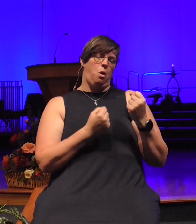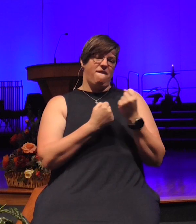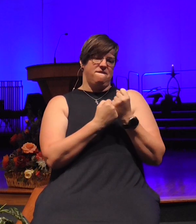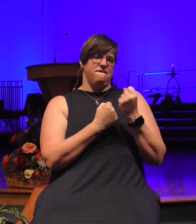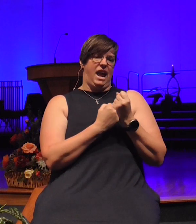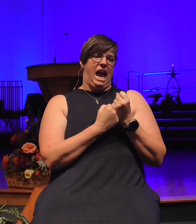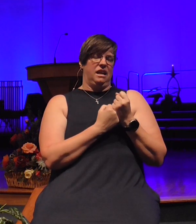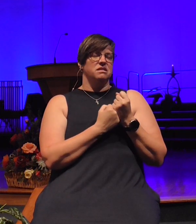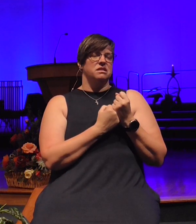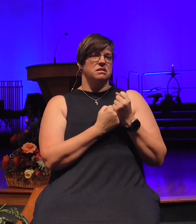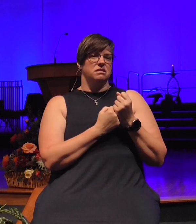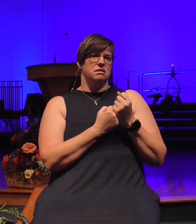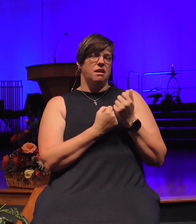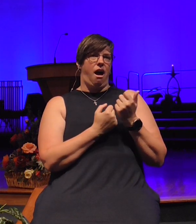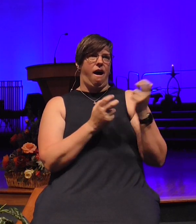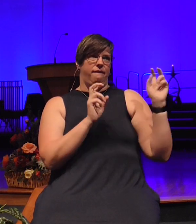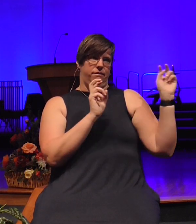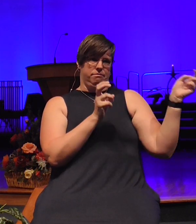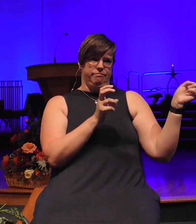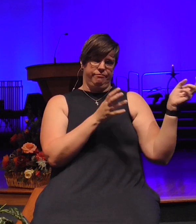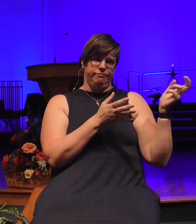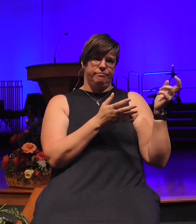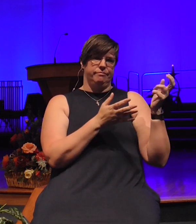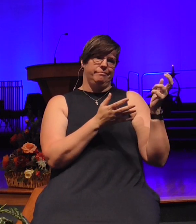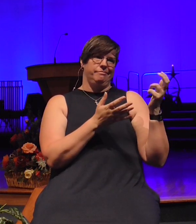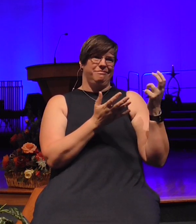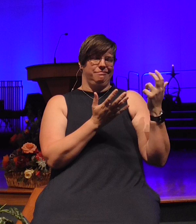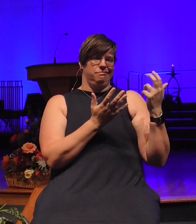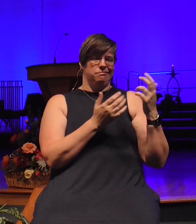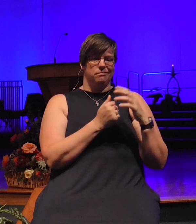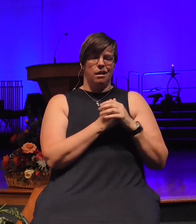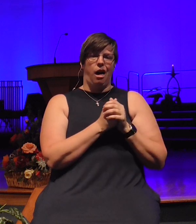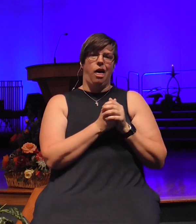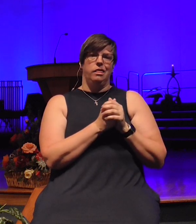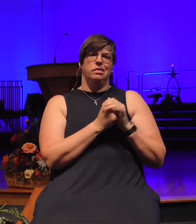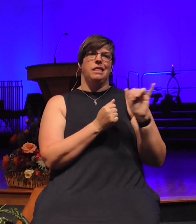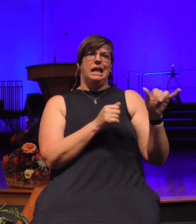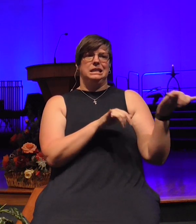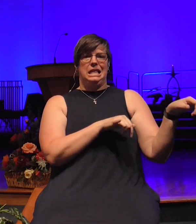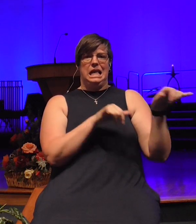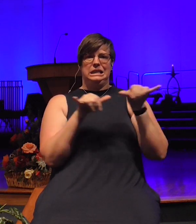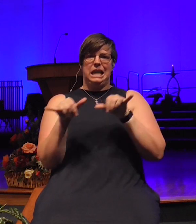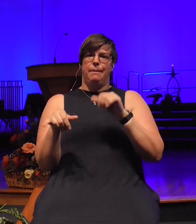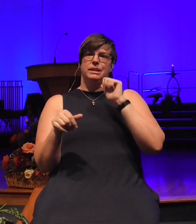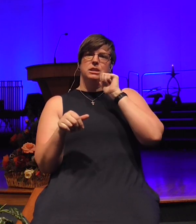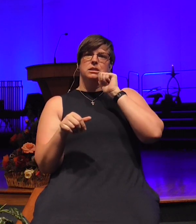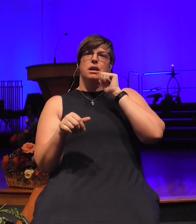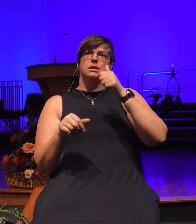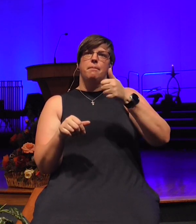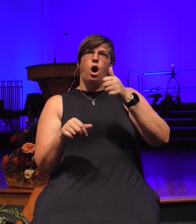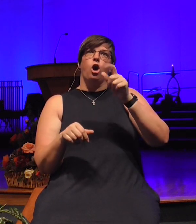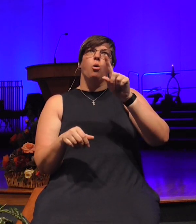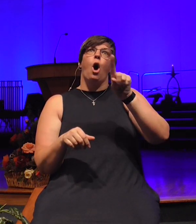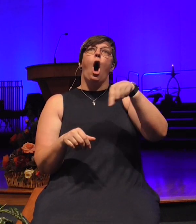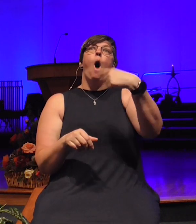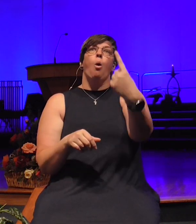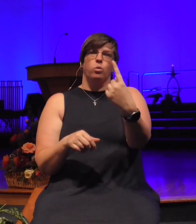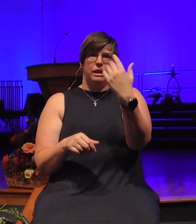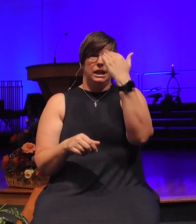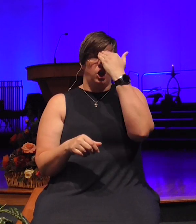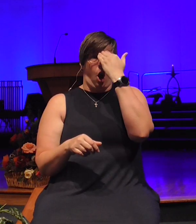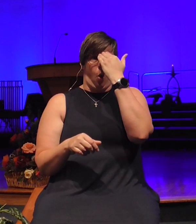malapropisms. And Ringo wrote this malapropism, and the saying was probably initially tomorrow only knows, but Ringo made it